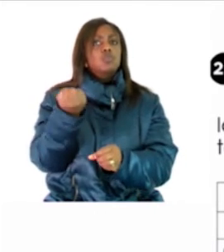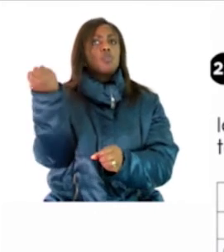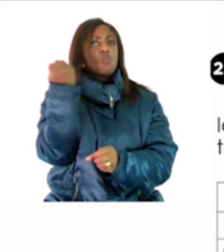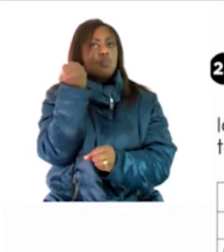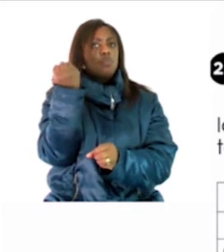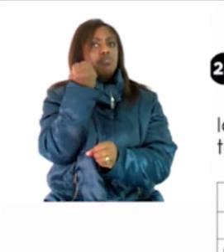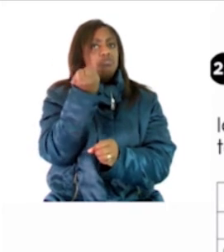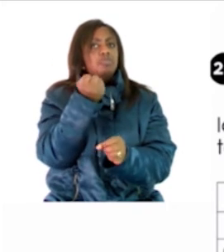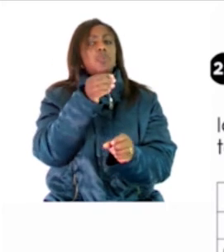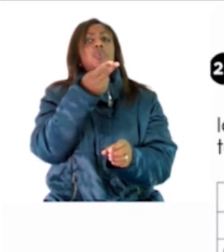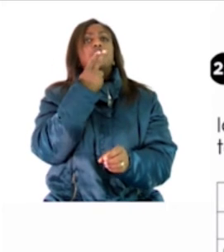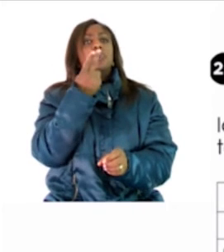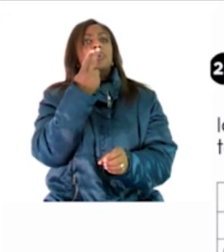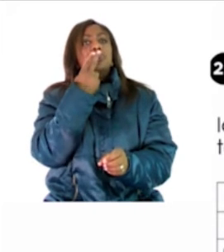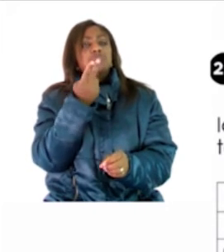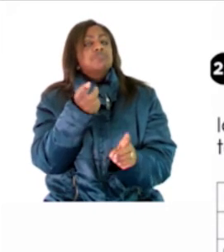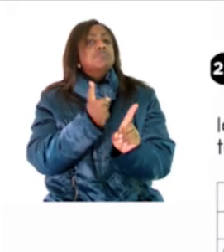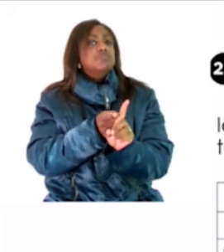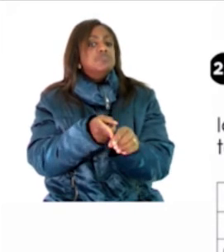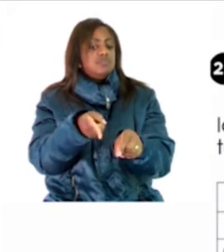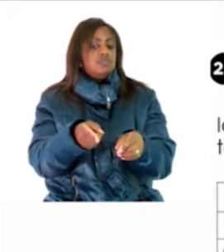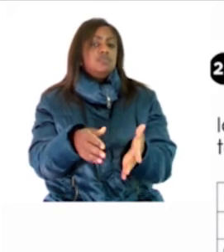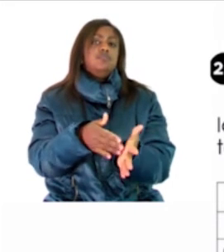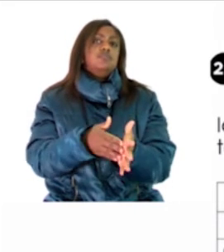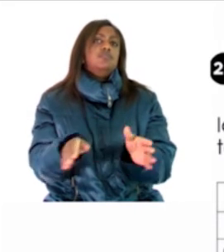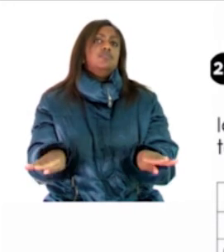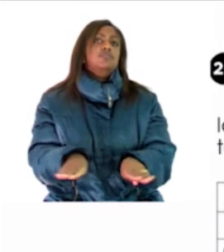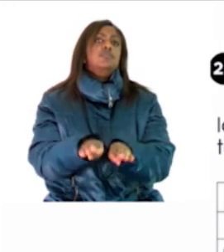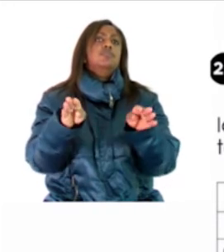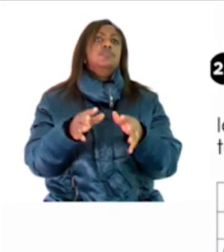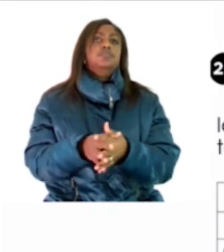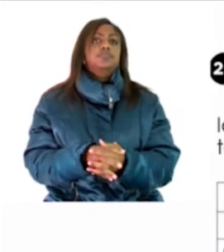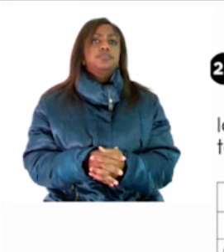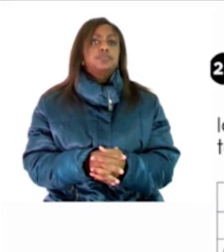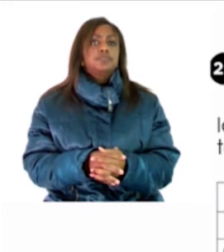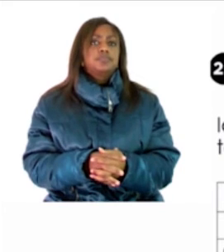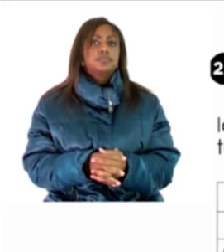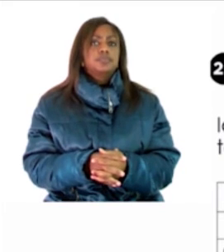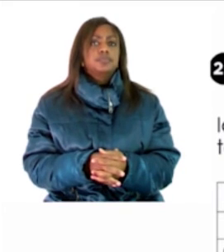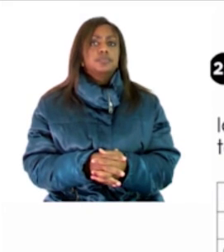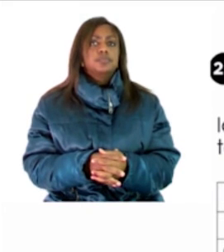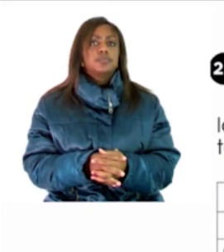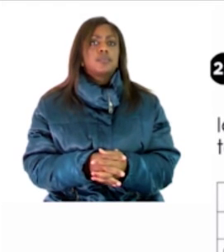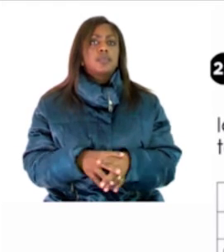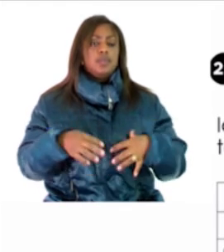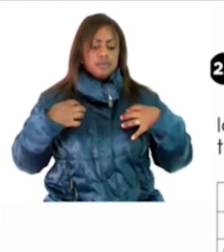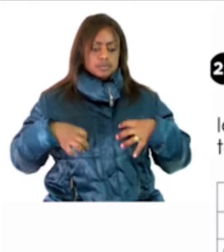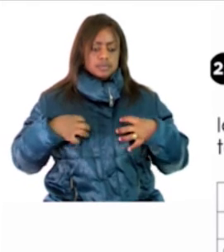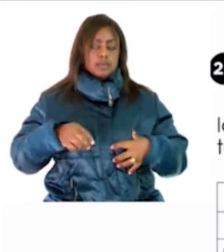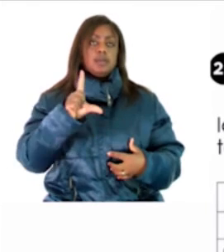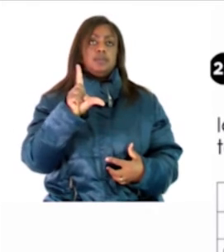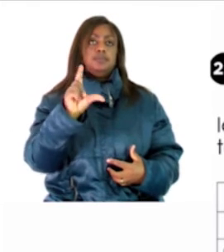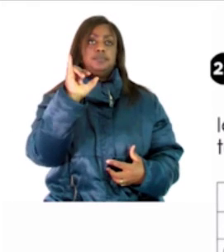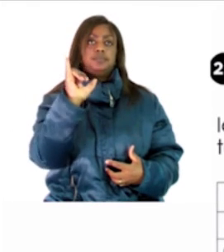by drugs. And then lastly, on drugs, they can destroy your liver. Your liver in your body, once